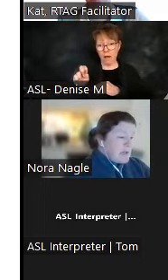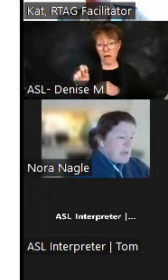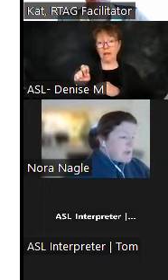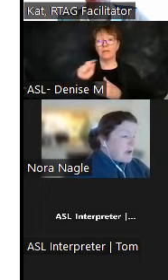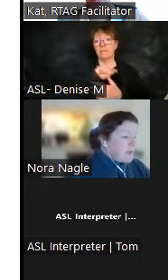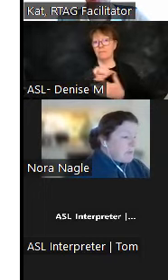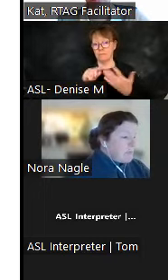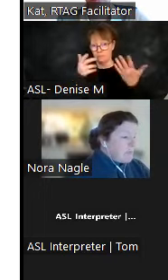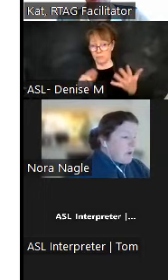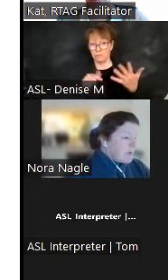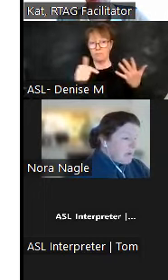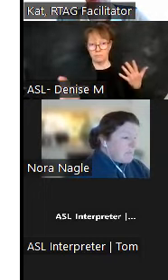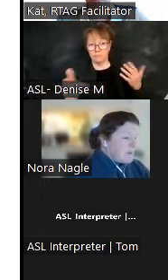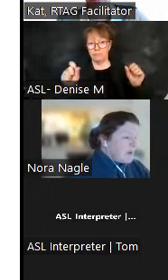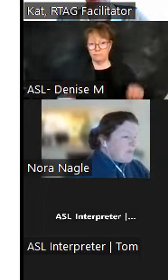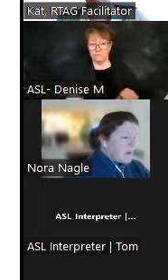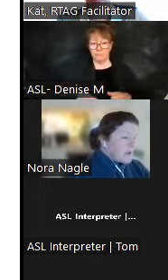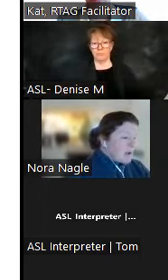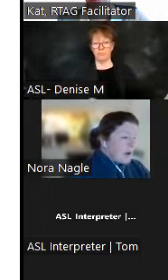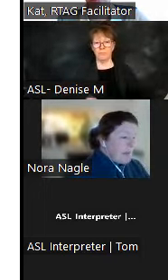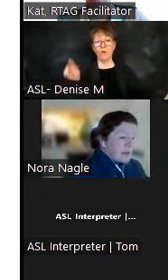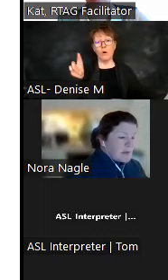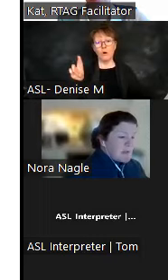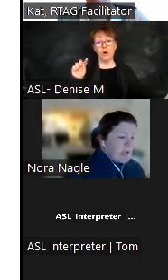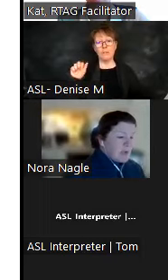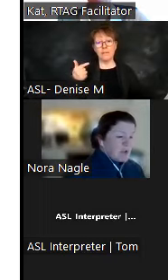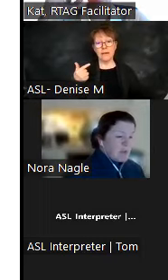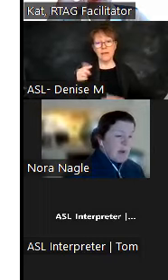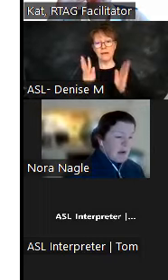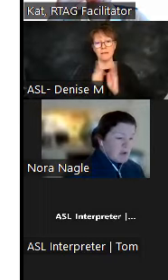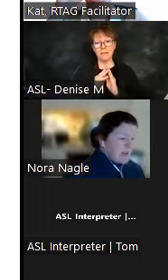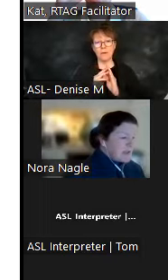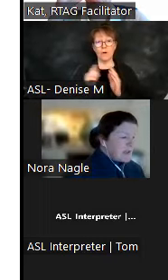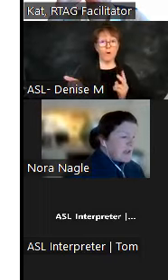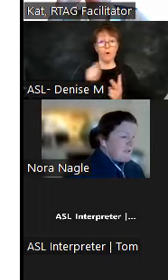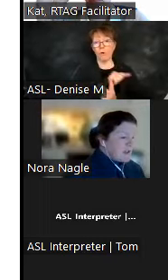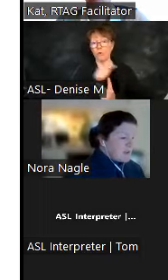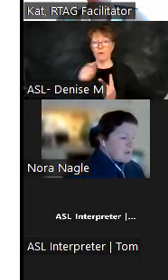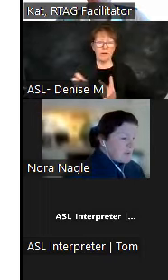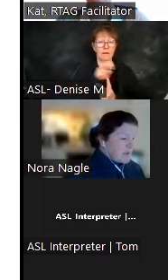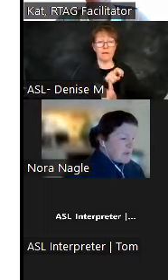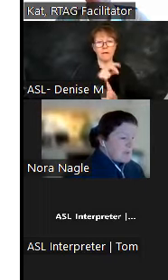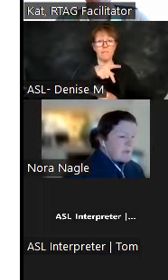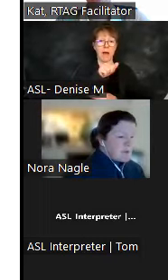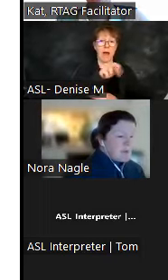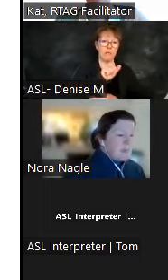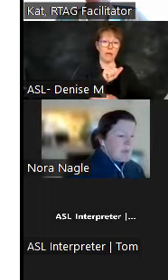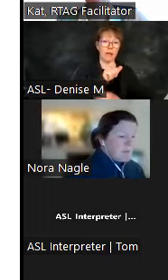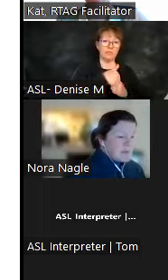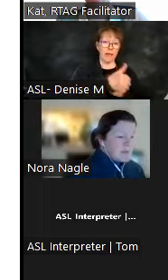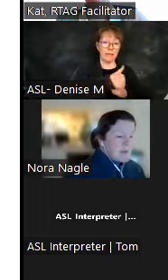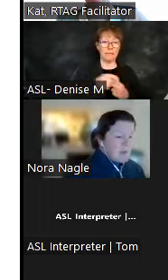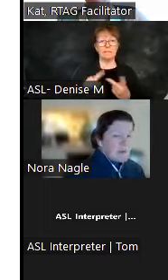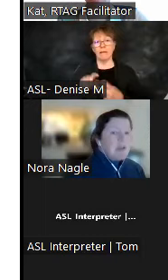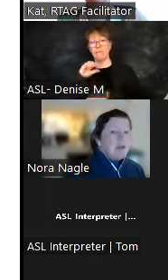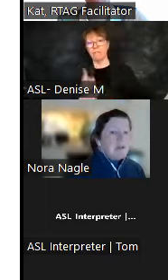RTAG meetings are going to alternate between focusing on matters pertaining to paratransit and fixed route service, so meaning